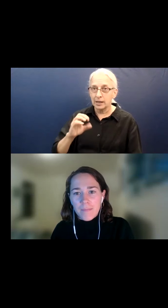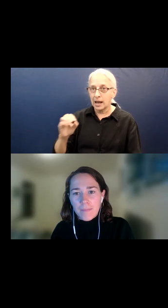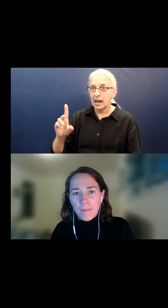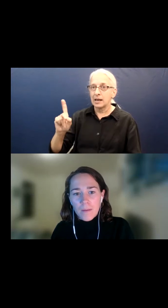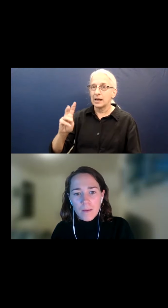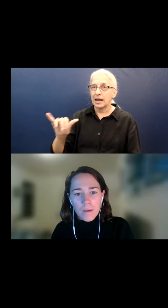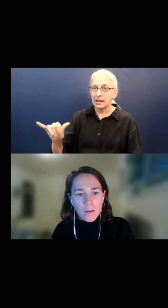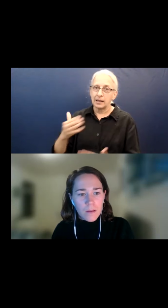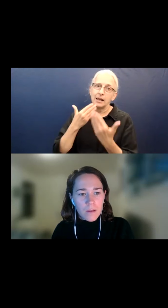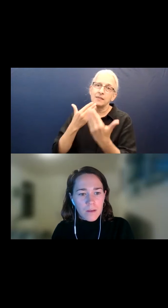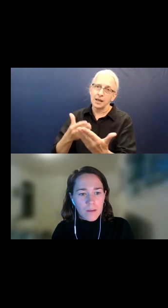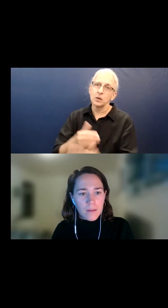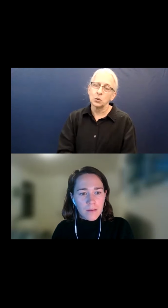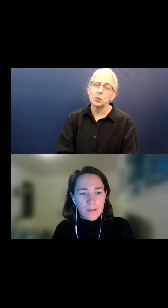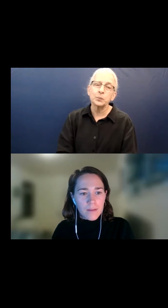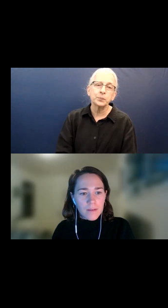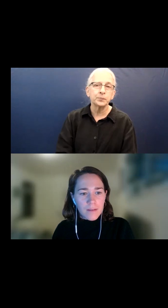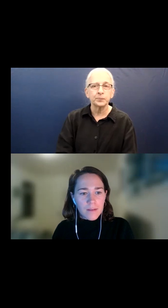all.